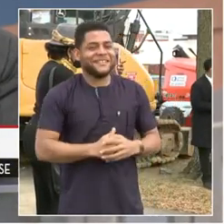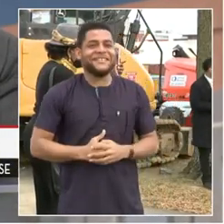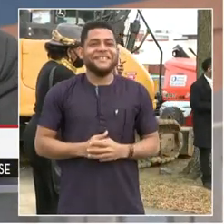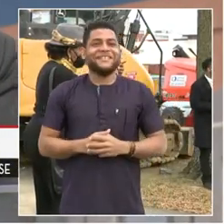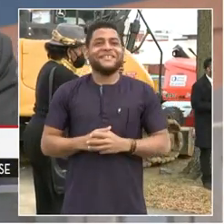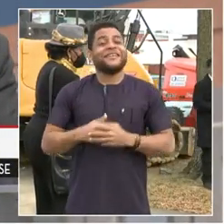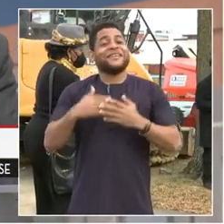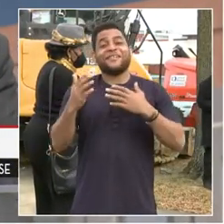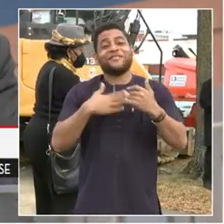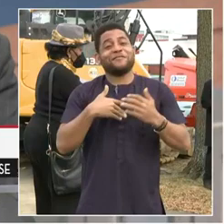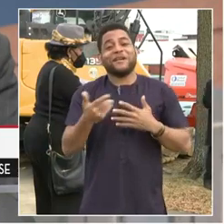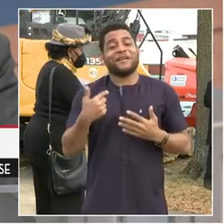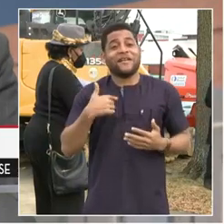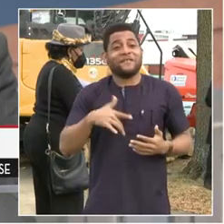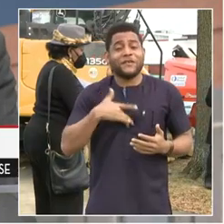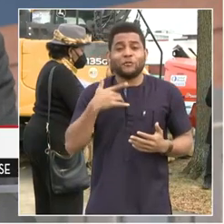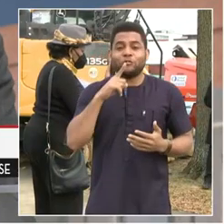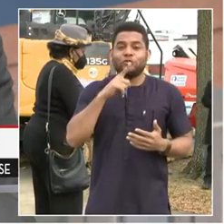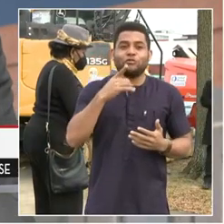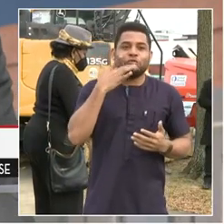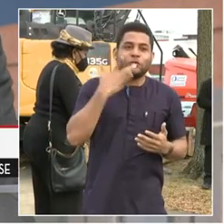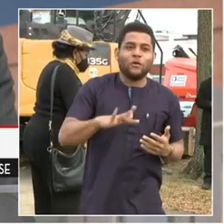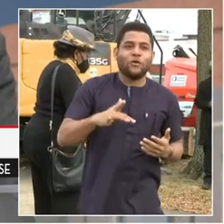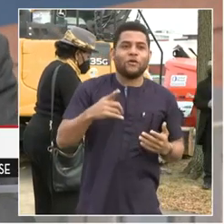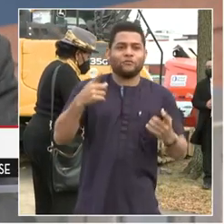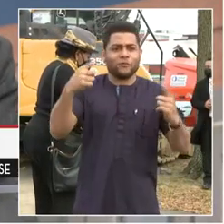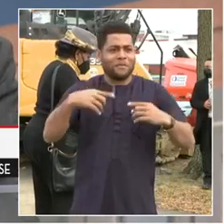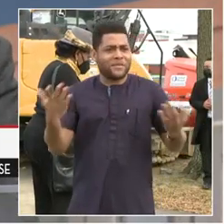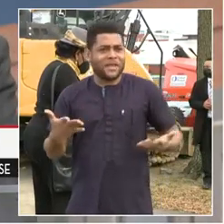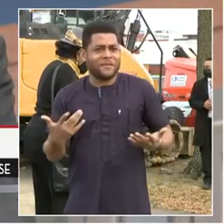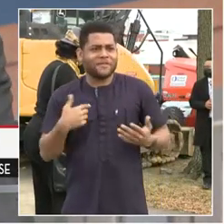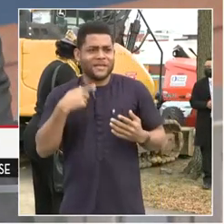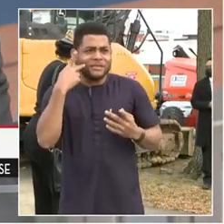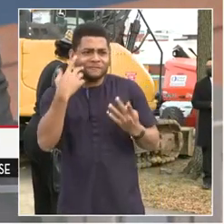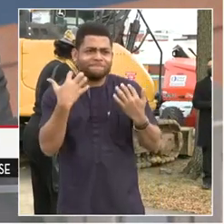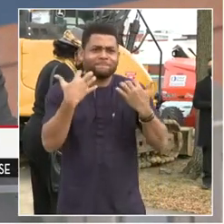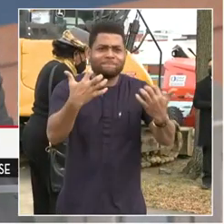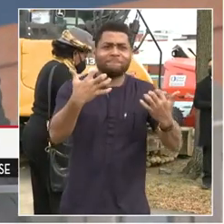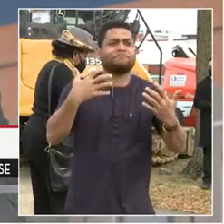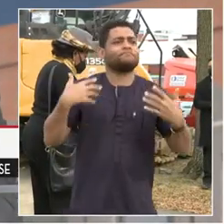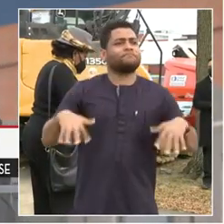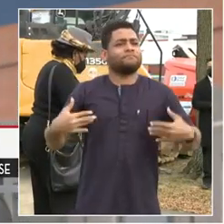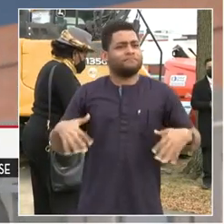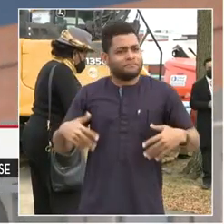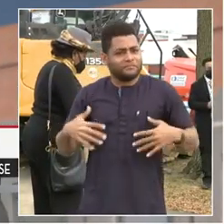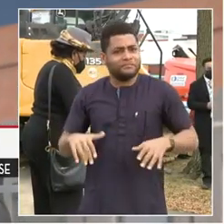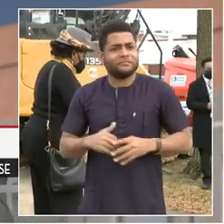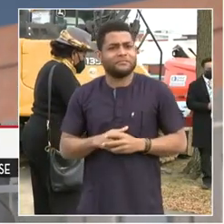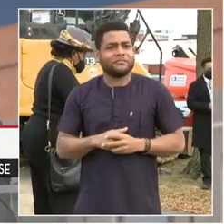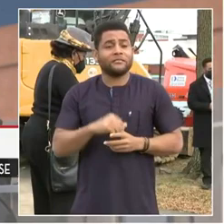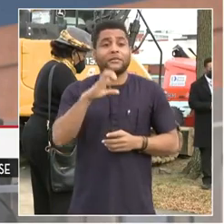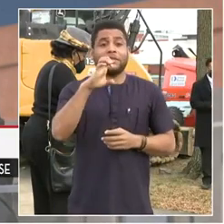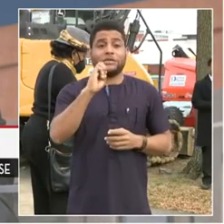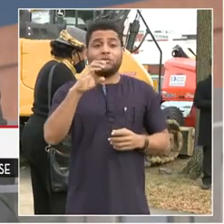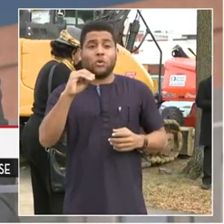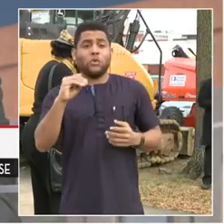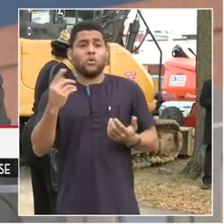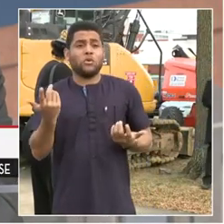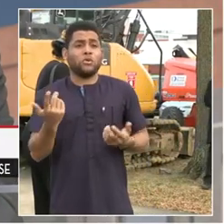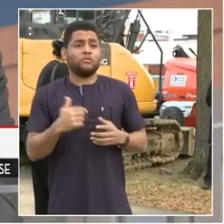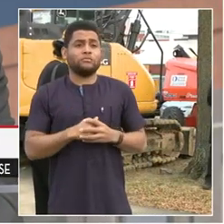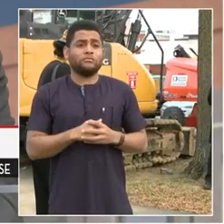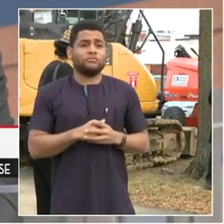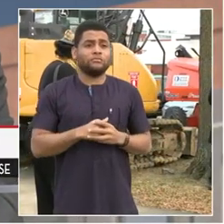to be here with all the council members, distinguished guests. I see a lot of my colleagues, the CEOs of all the hospitals in our